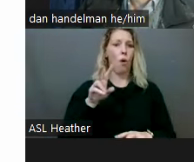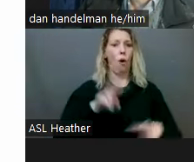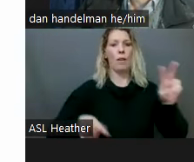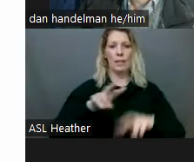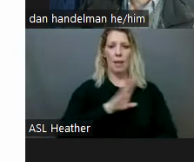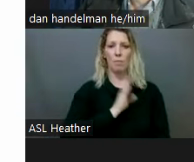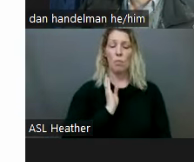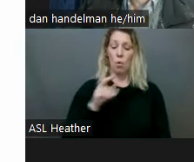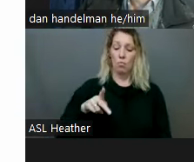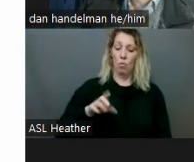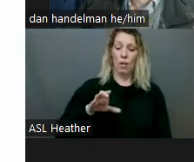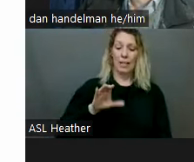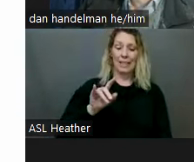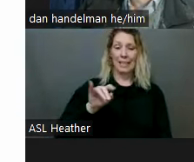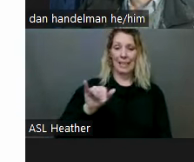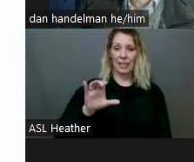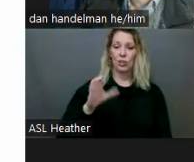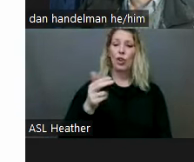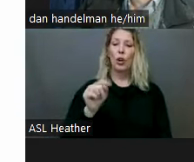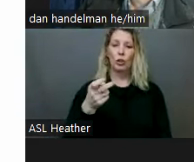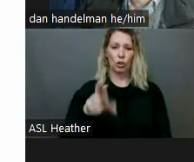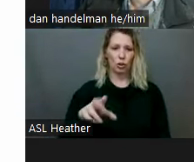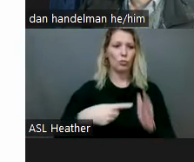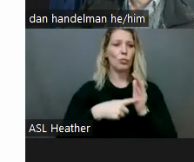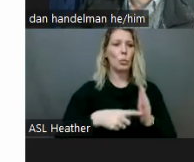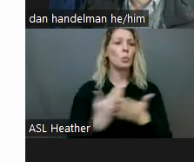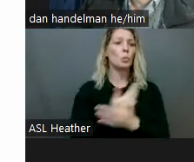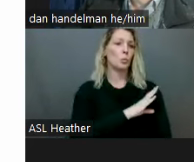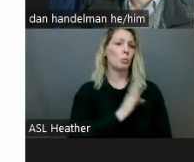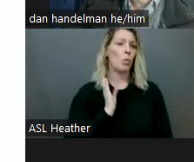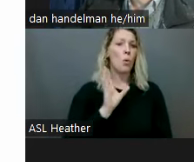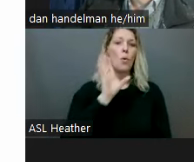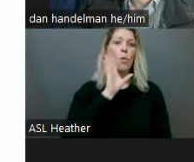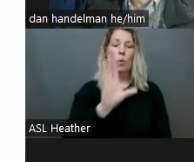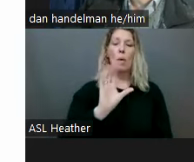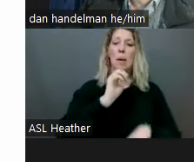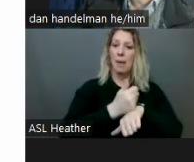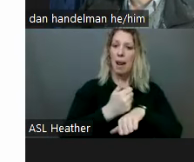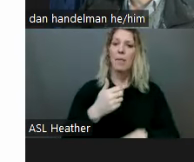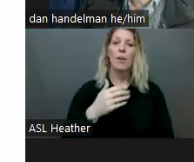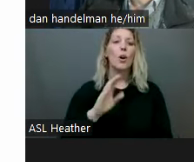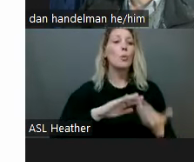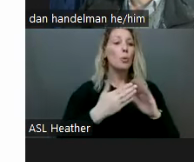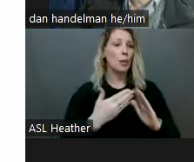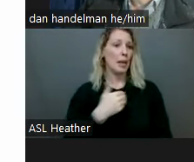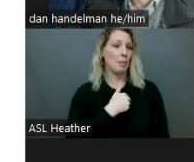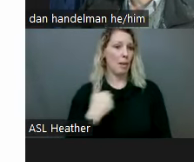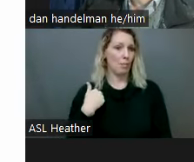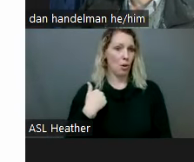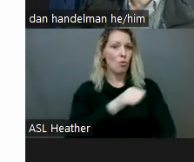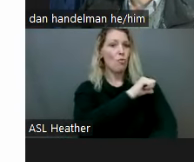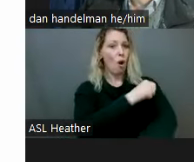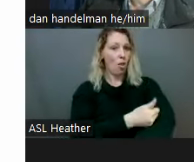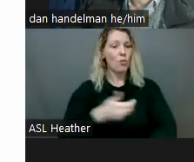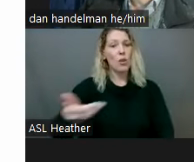The Portland City Charter indicates the new board will be made up of community members who are authorized